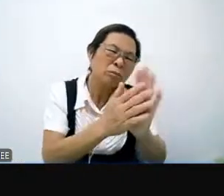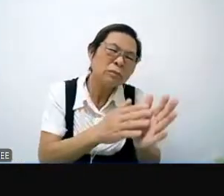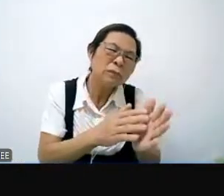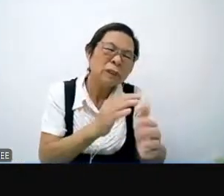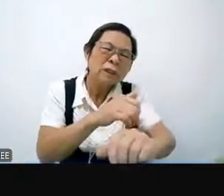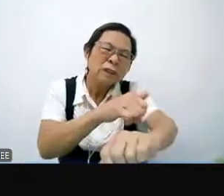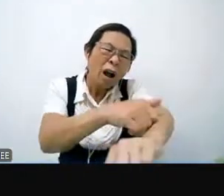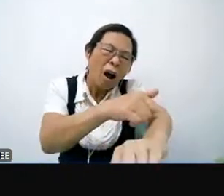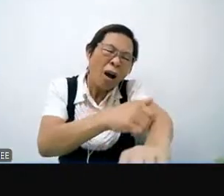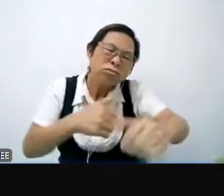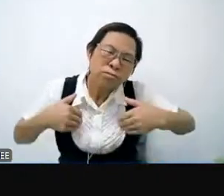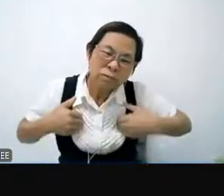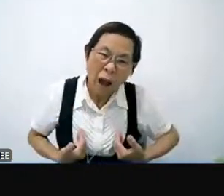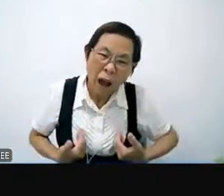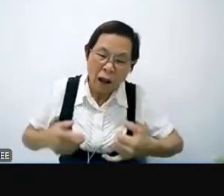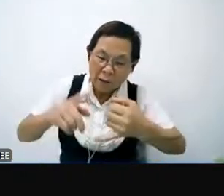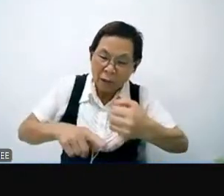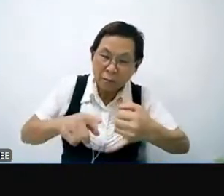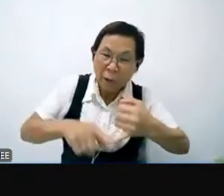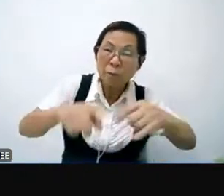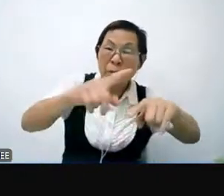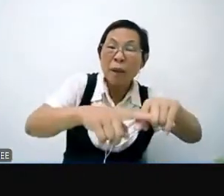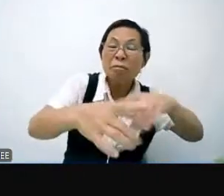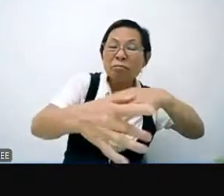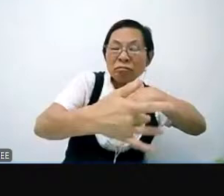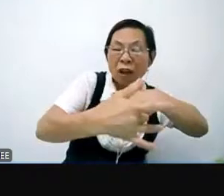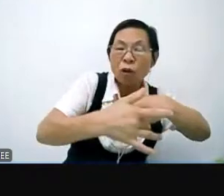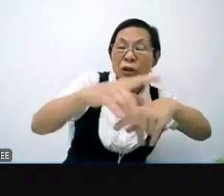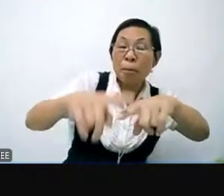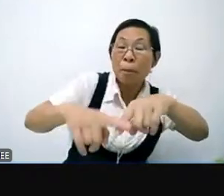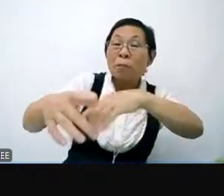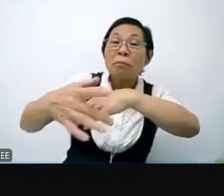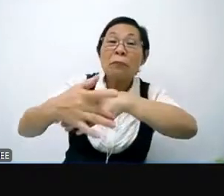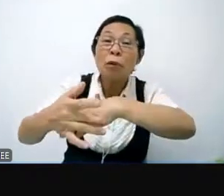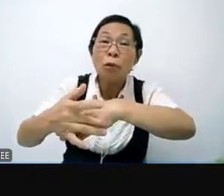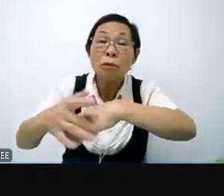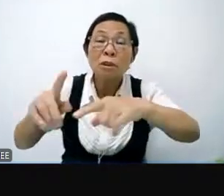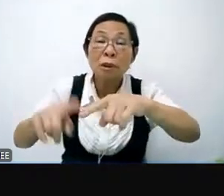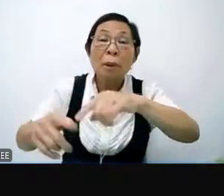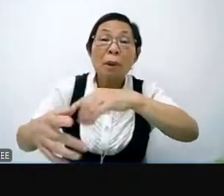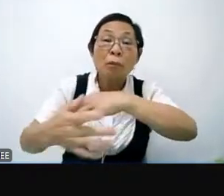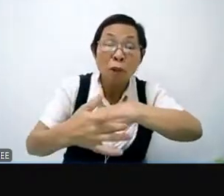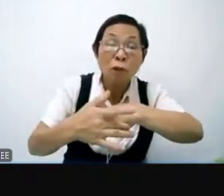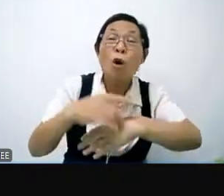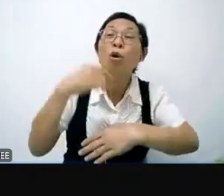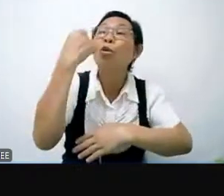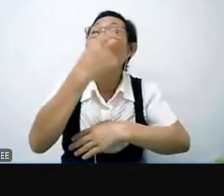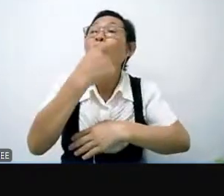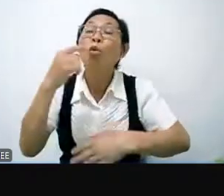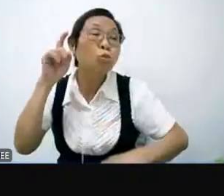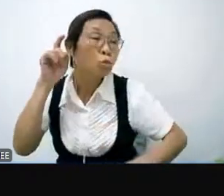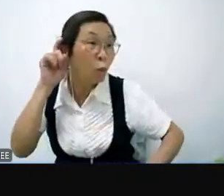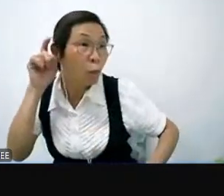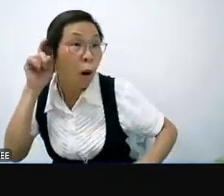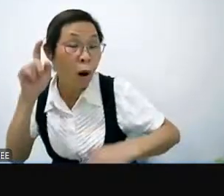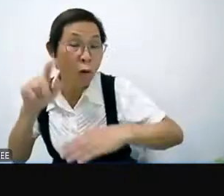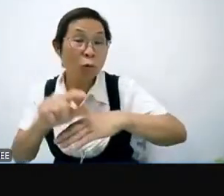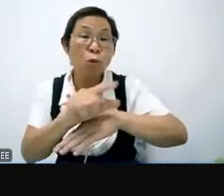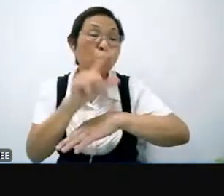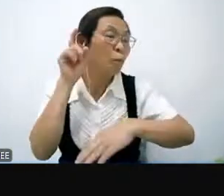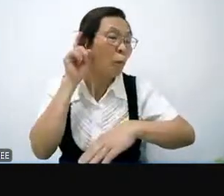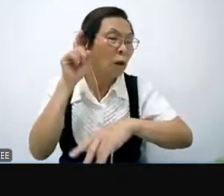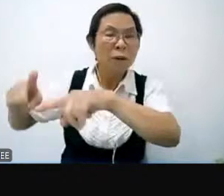last one is the dependence on technology, because for those who wear hearing devices, they're very depending